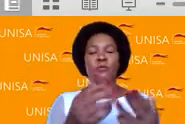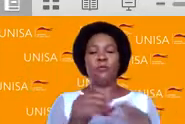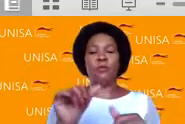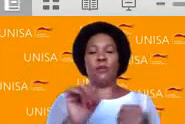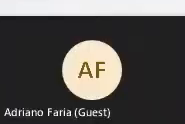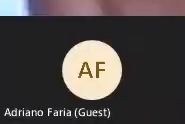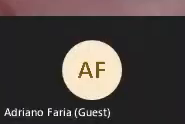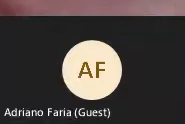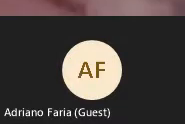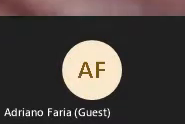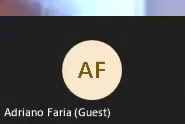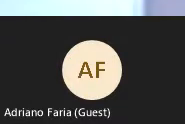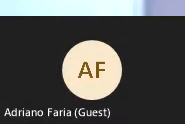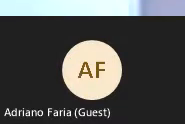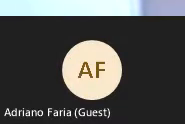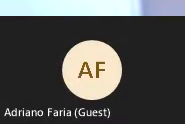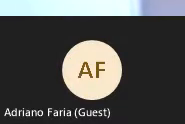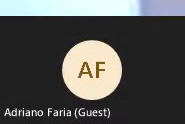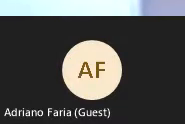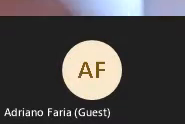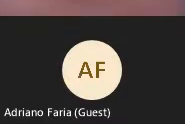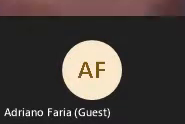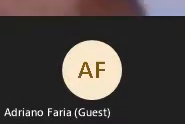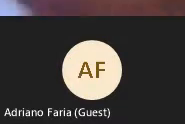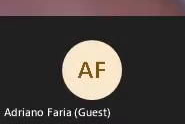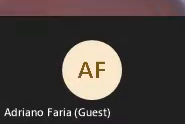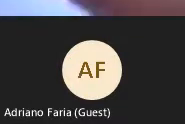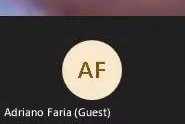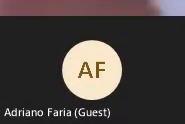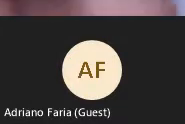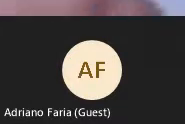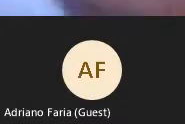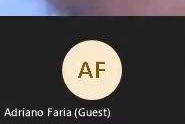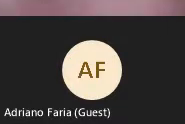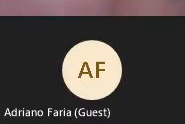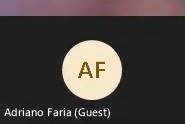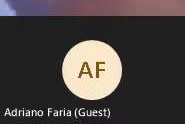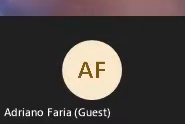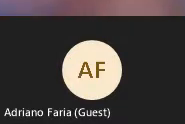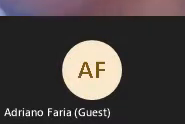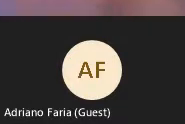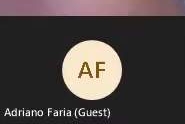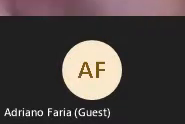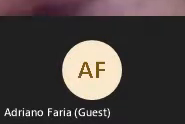see if there's any important questions that we need to answer.